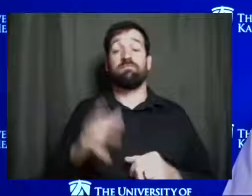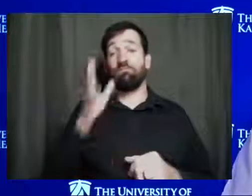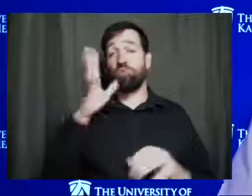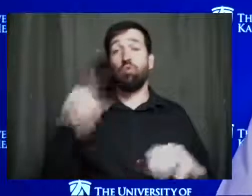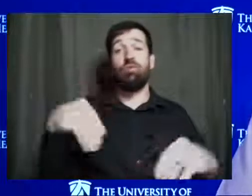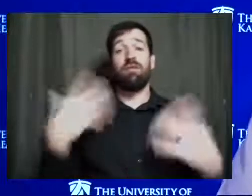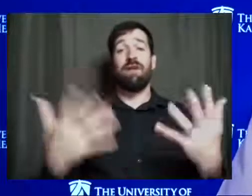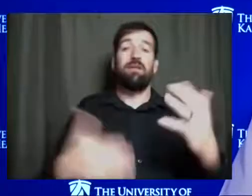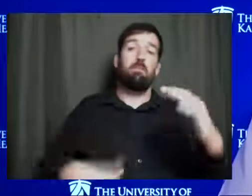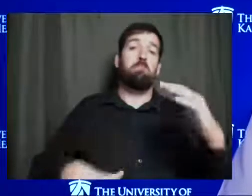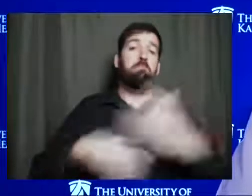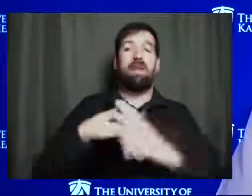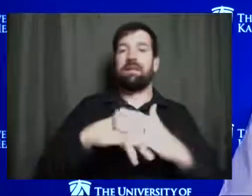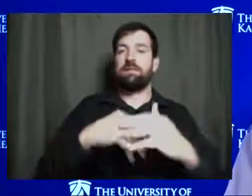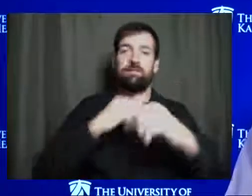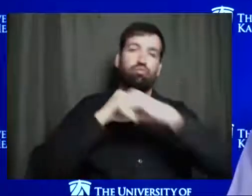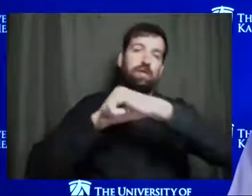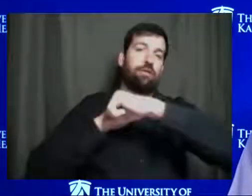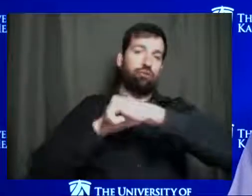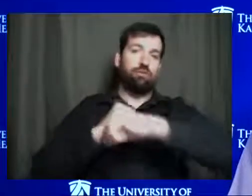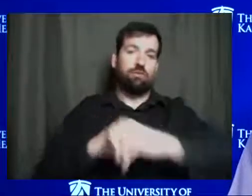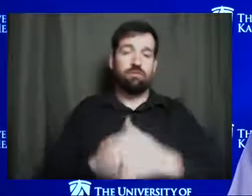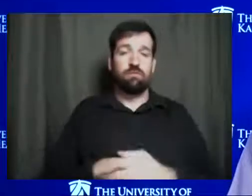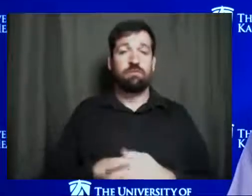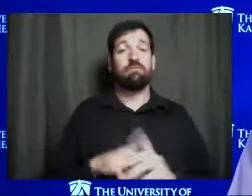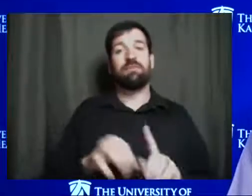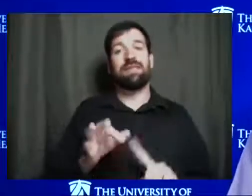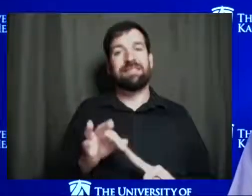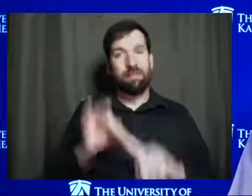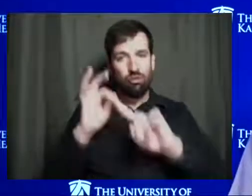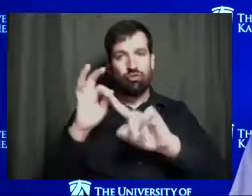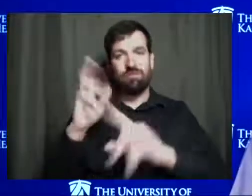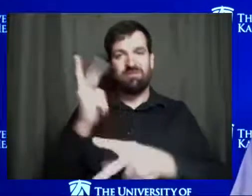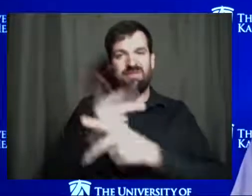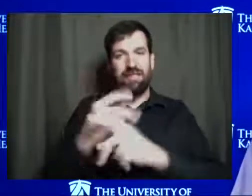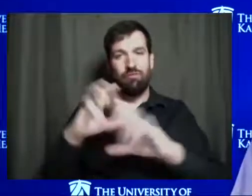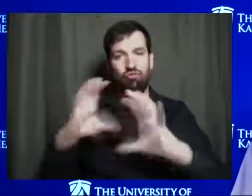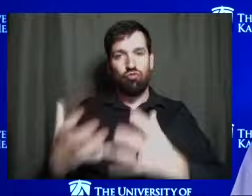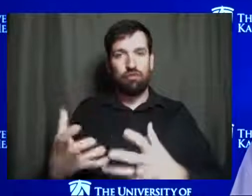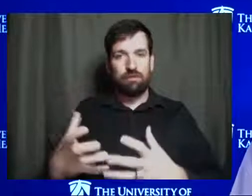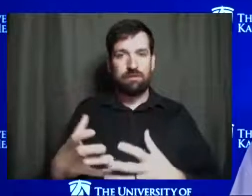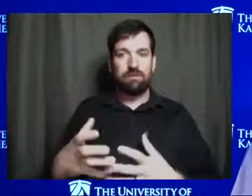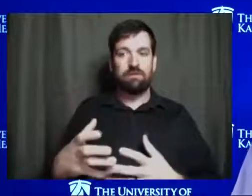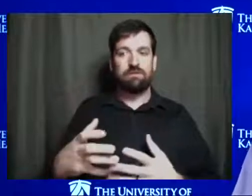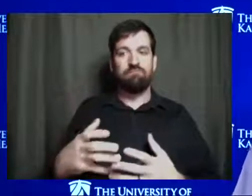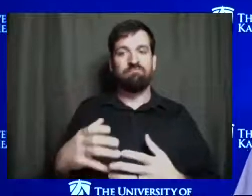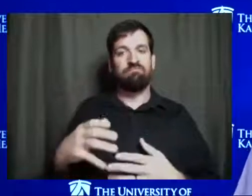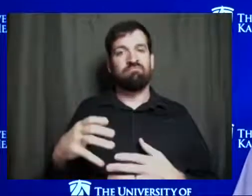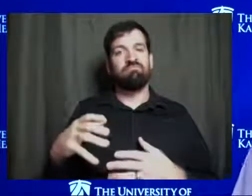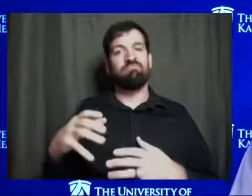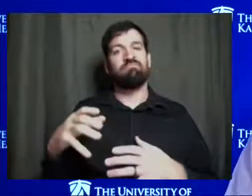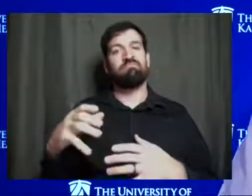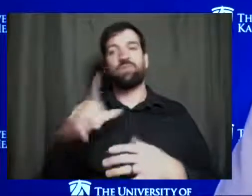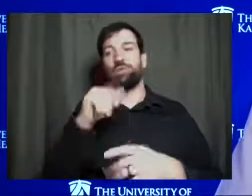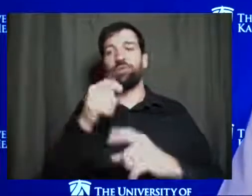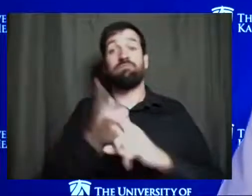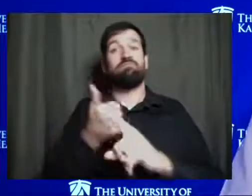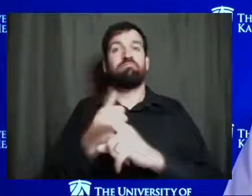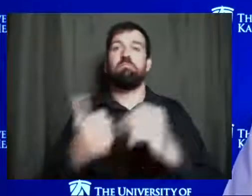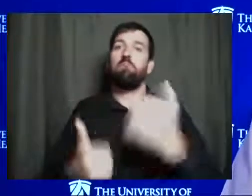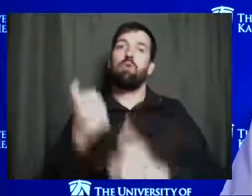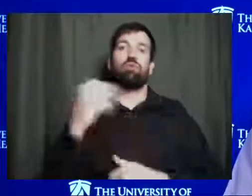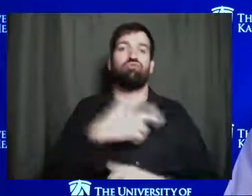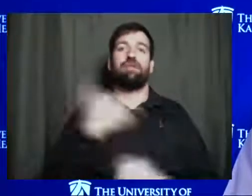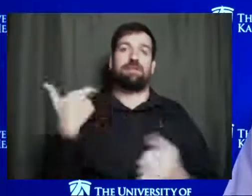maximal protection and especially keep those groups of people and those subpopulations who are most at risk of severe disease, keep